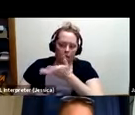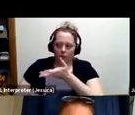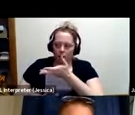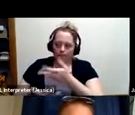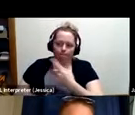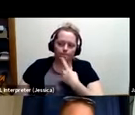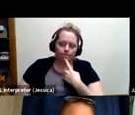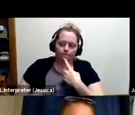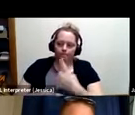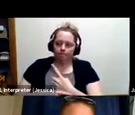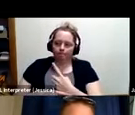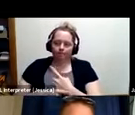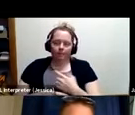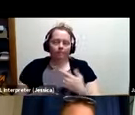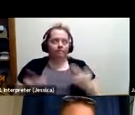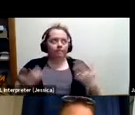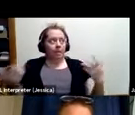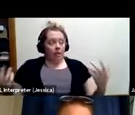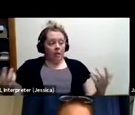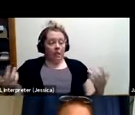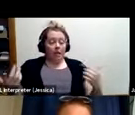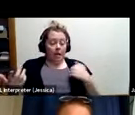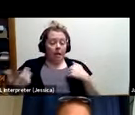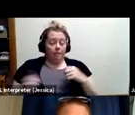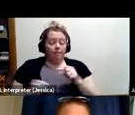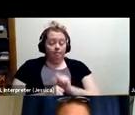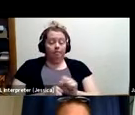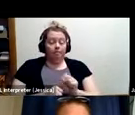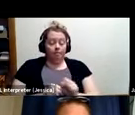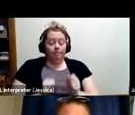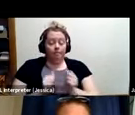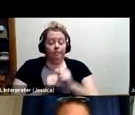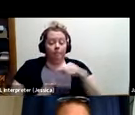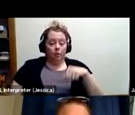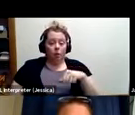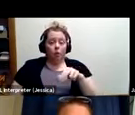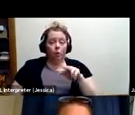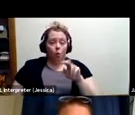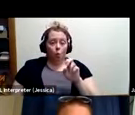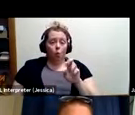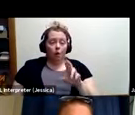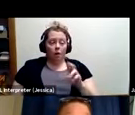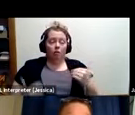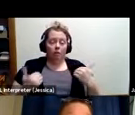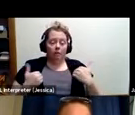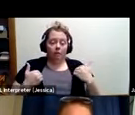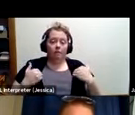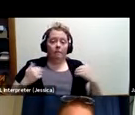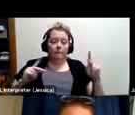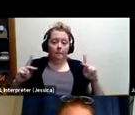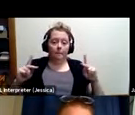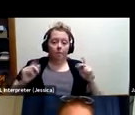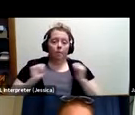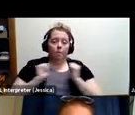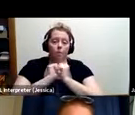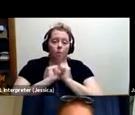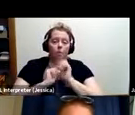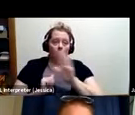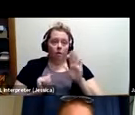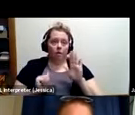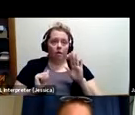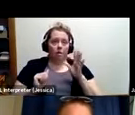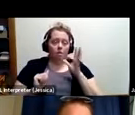working with queer young people and their parents for 8 years. And it's still something that